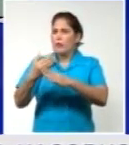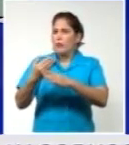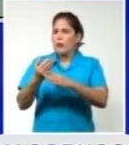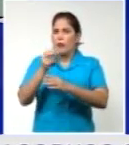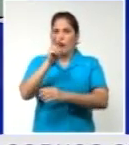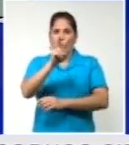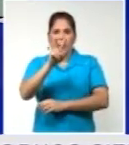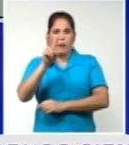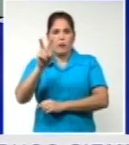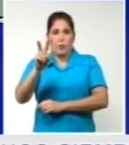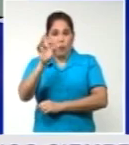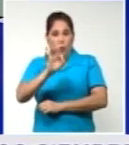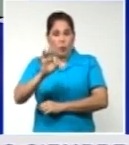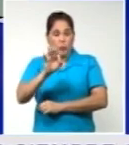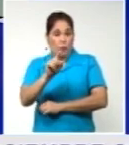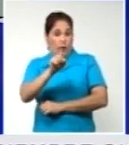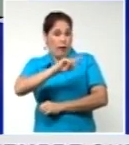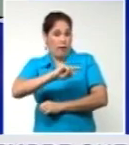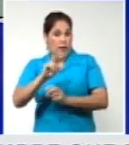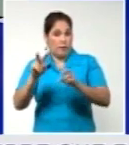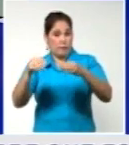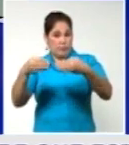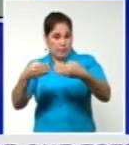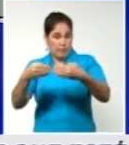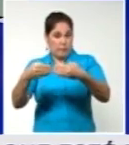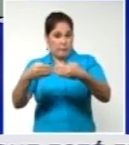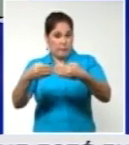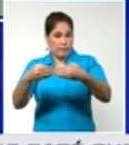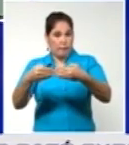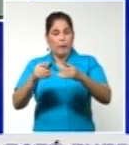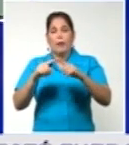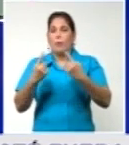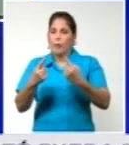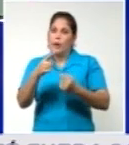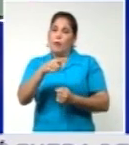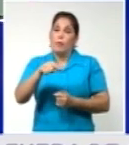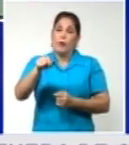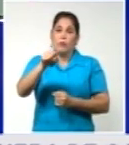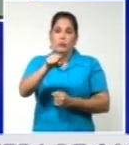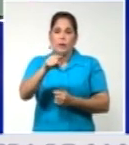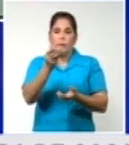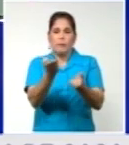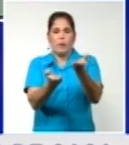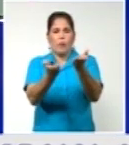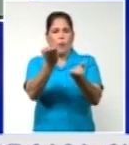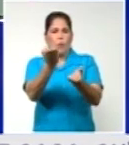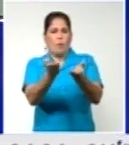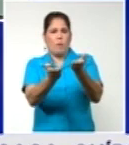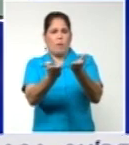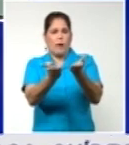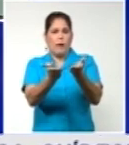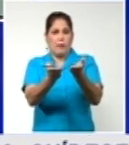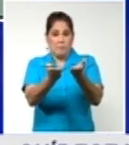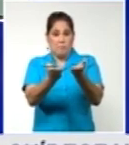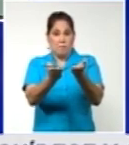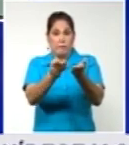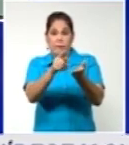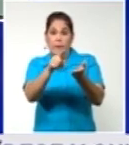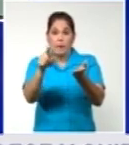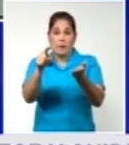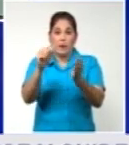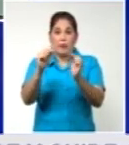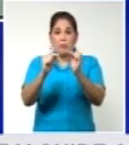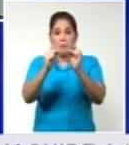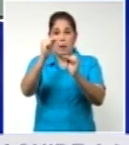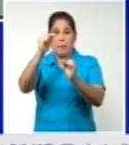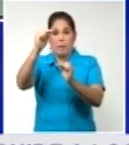at 0.74%, lower than the mortality rate in September, June, July, April, and